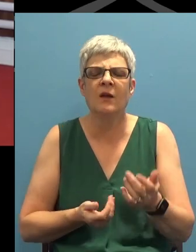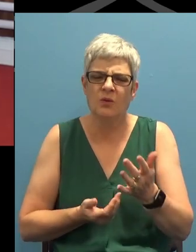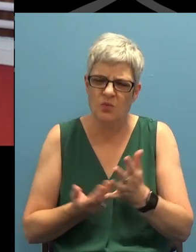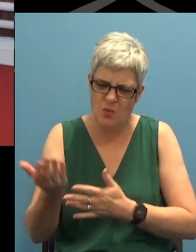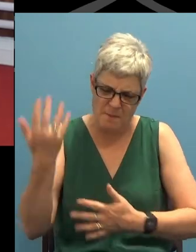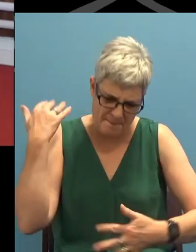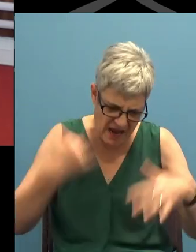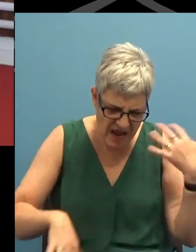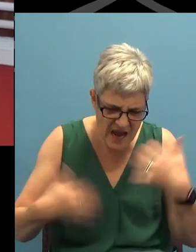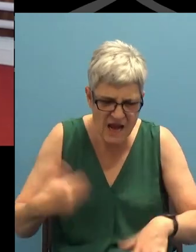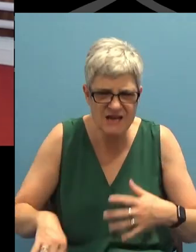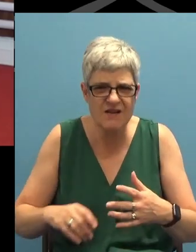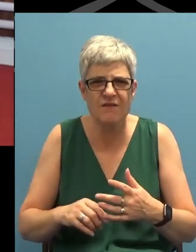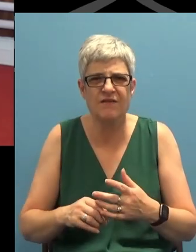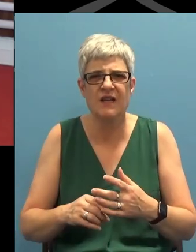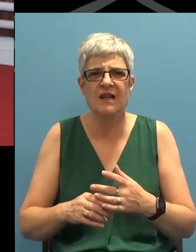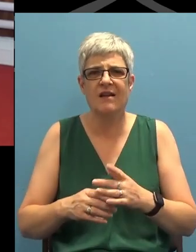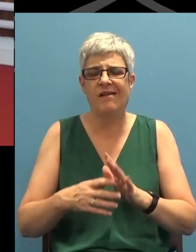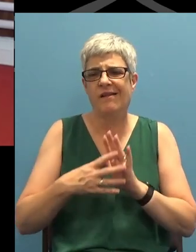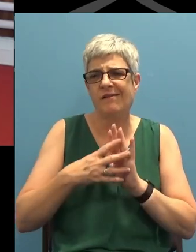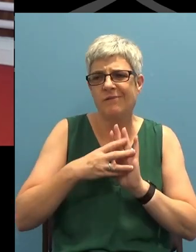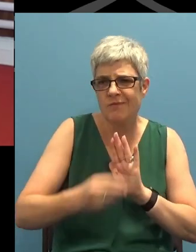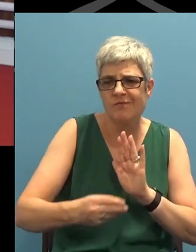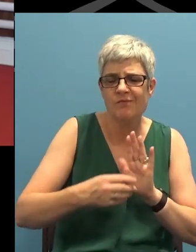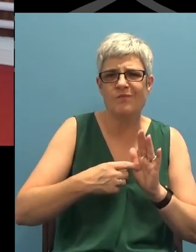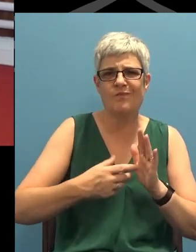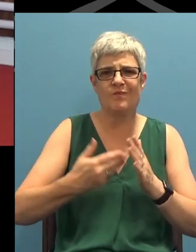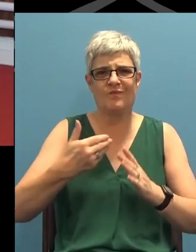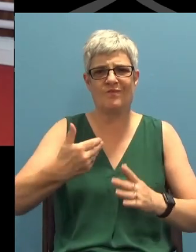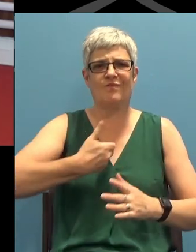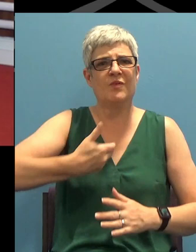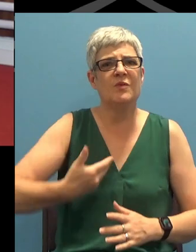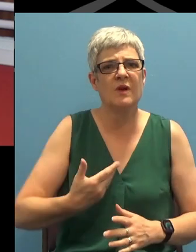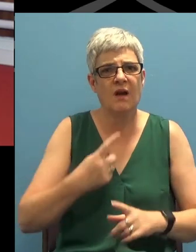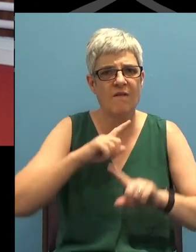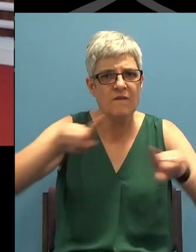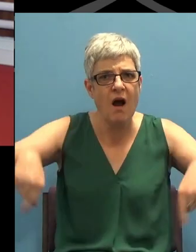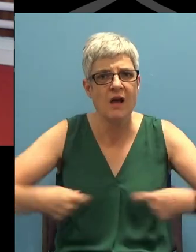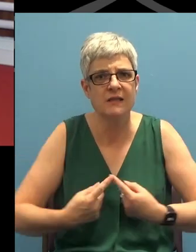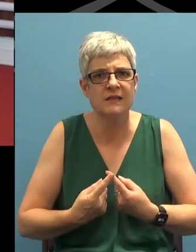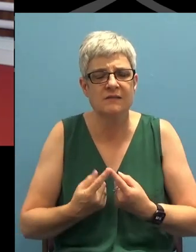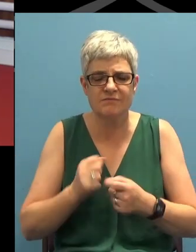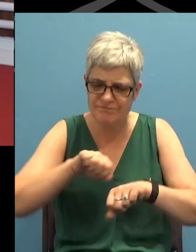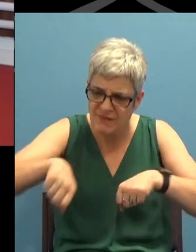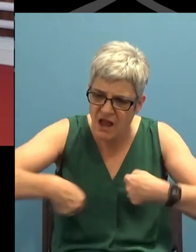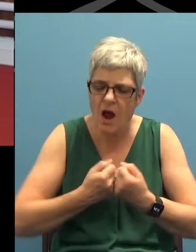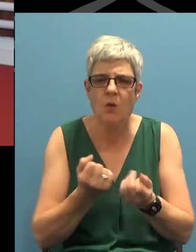Through the pain of identifying with us and all of our sinfulness